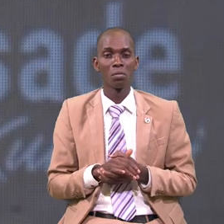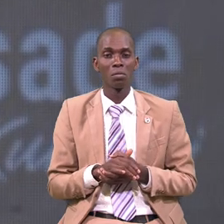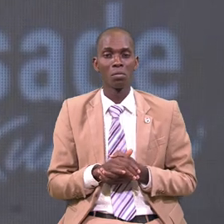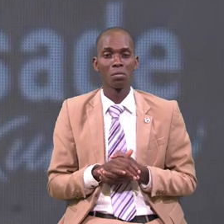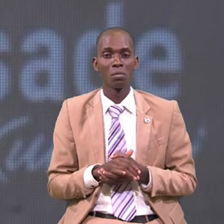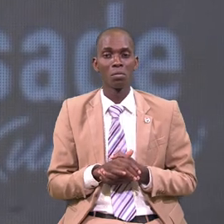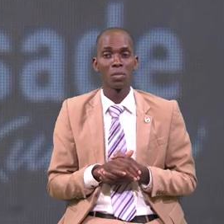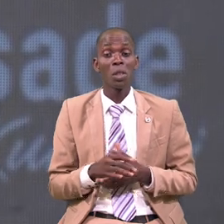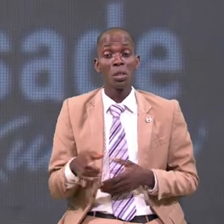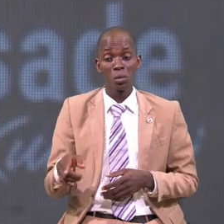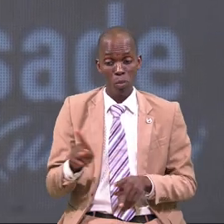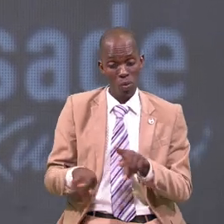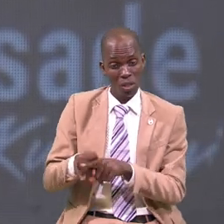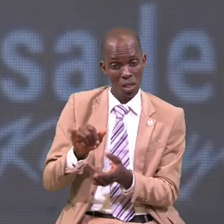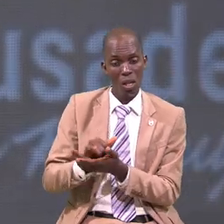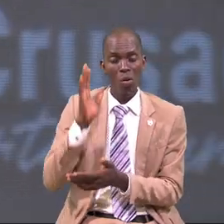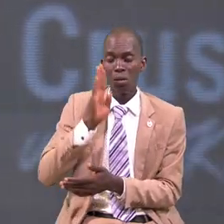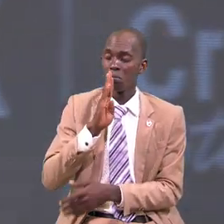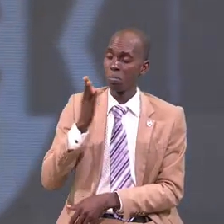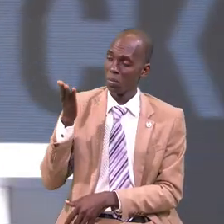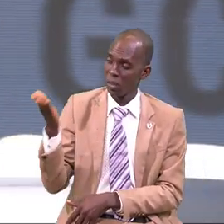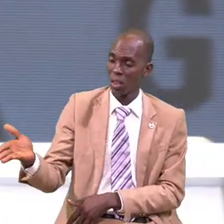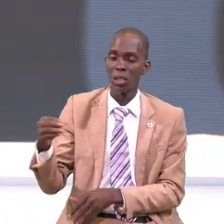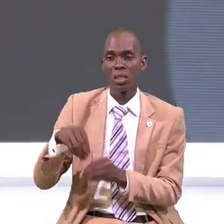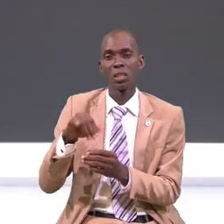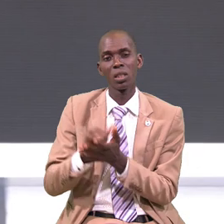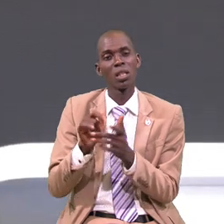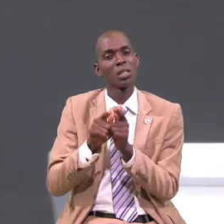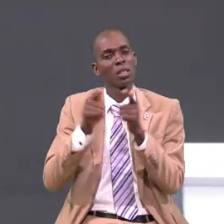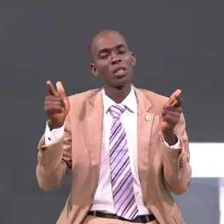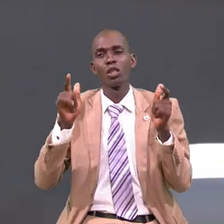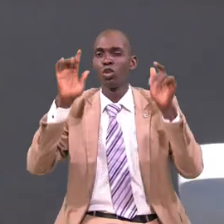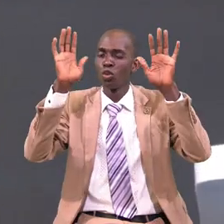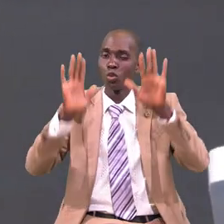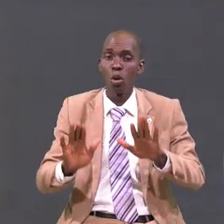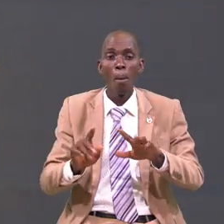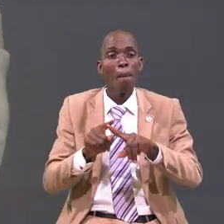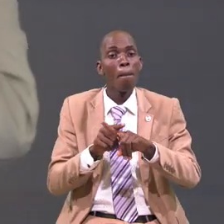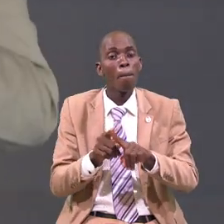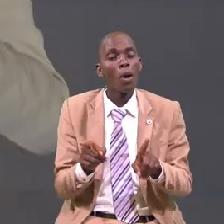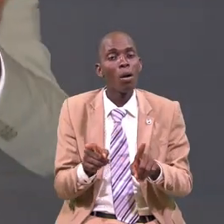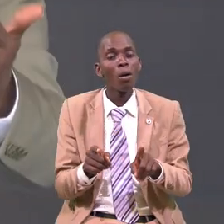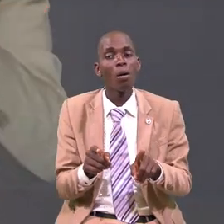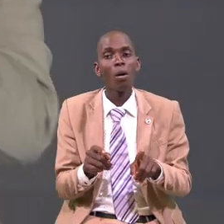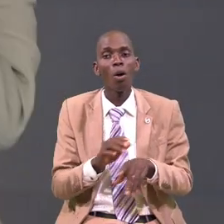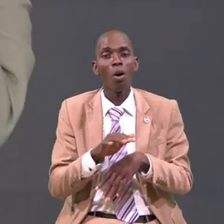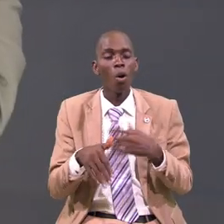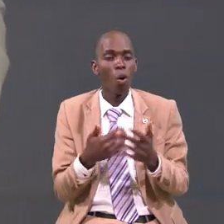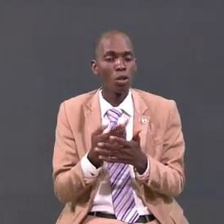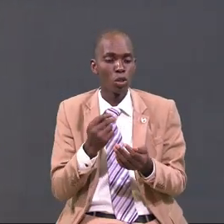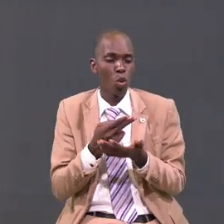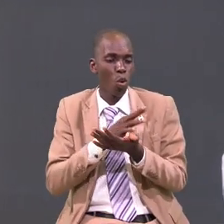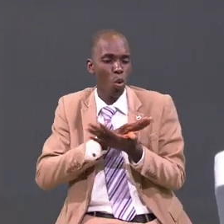They'll be in that great tribulation. All the holy, holy people who are holy in